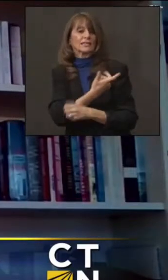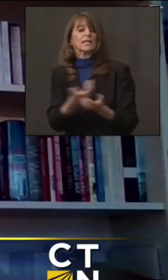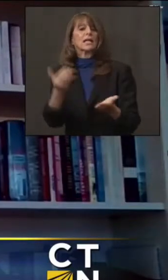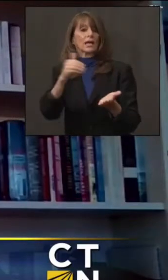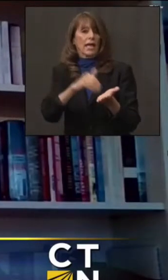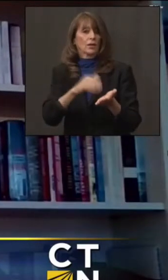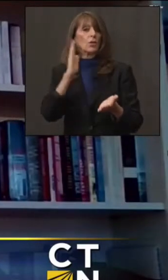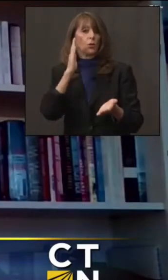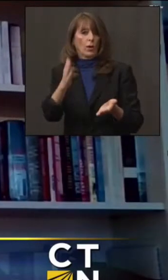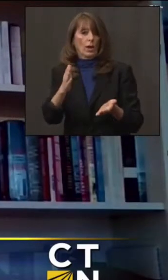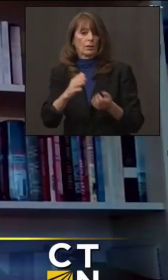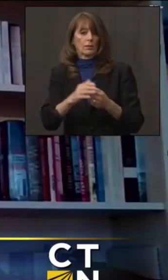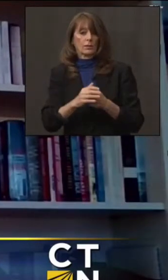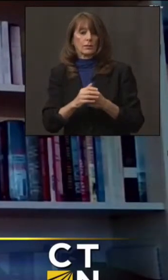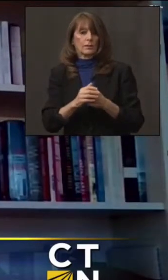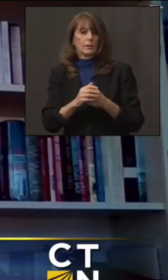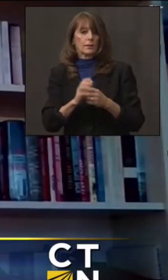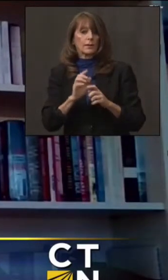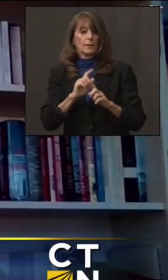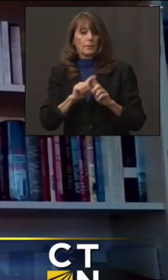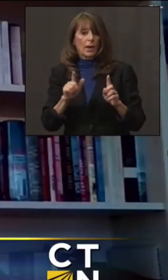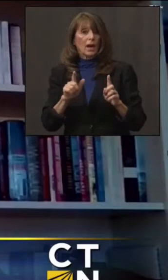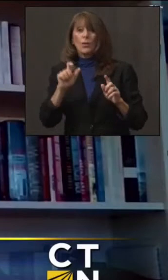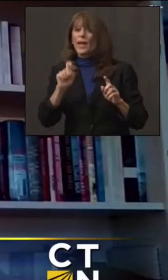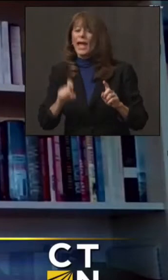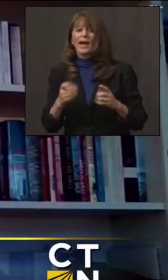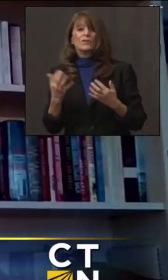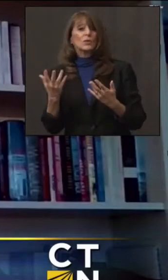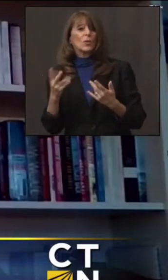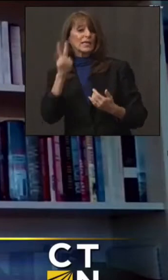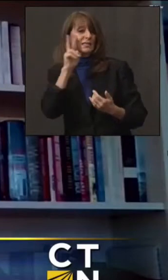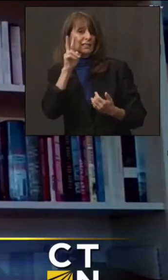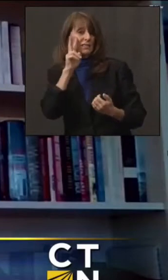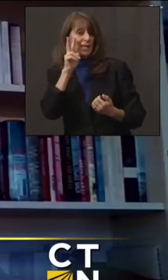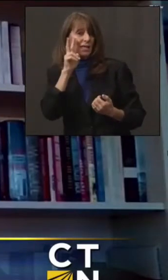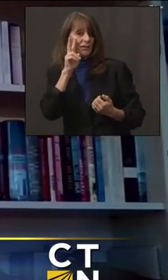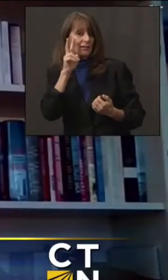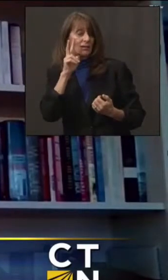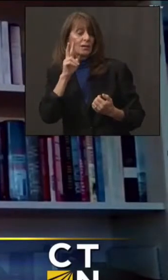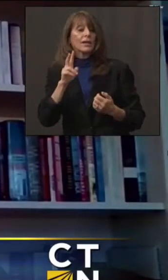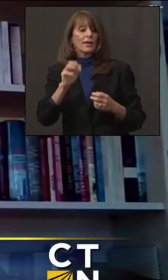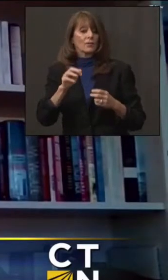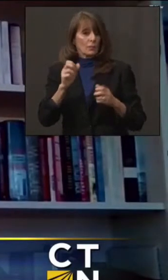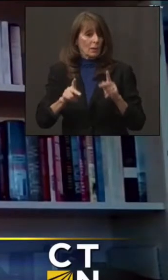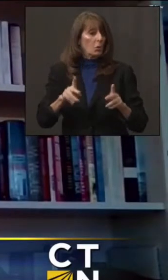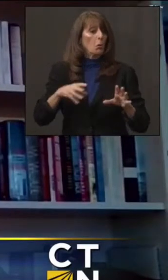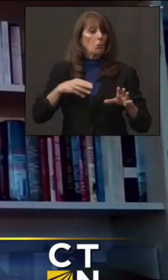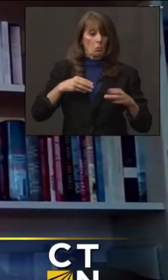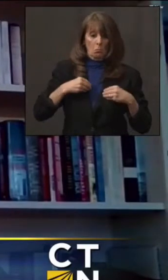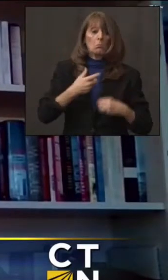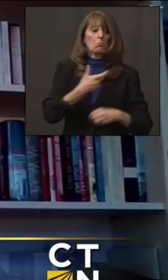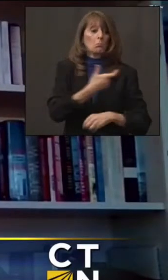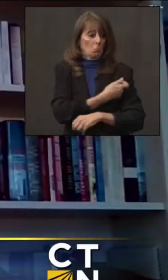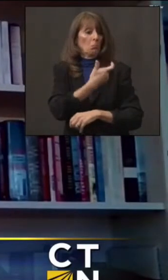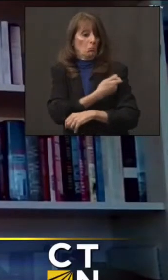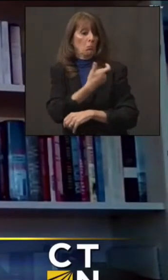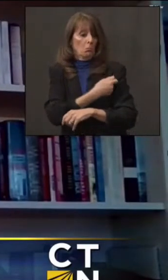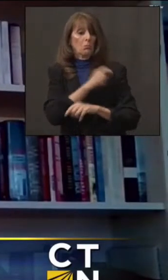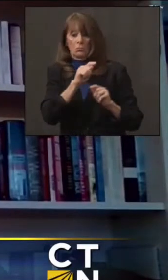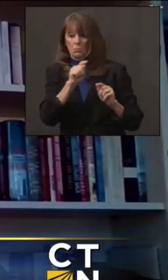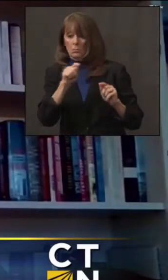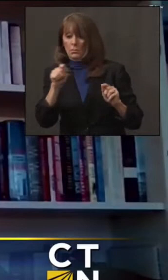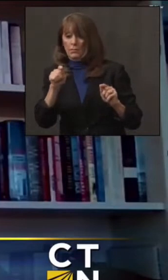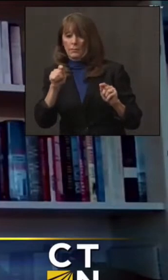your question, as you indicated, will evolve as we see the program rolling out. And we'll have